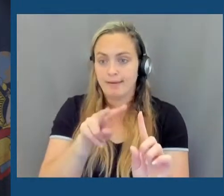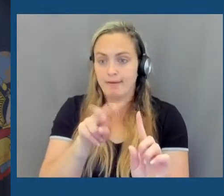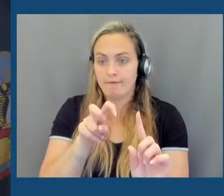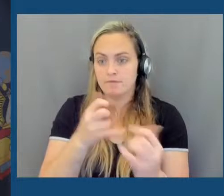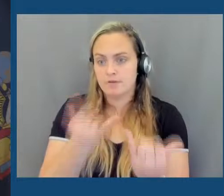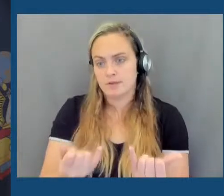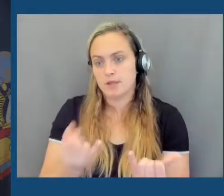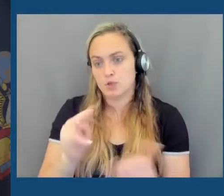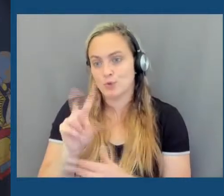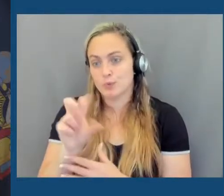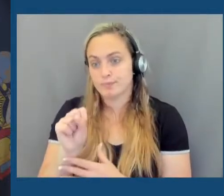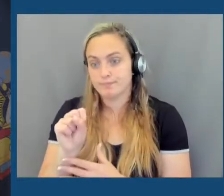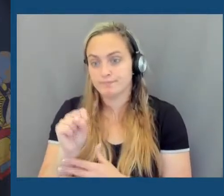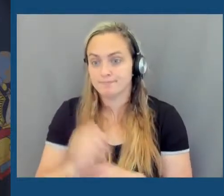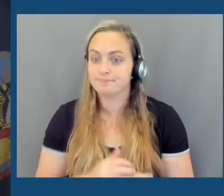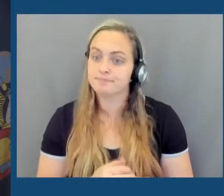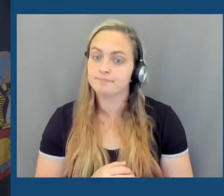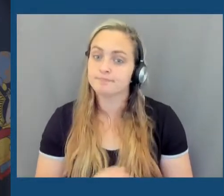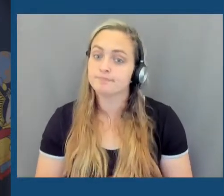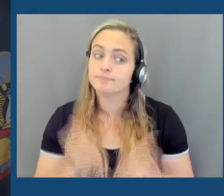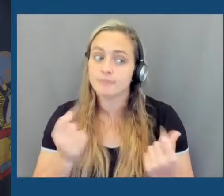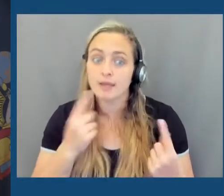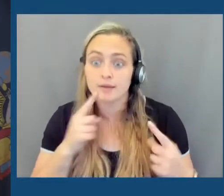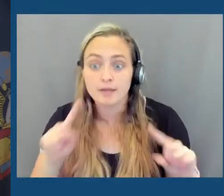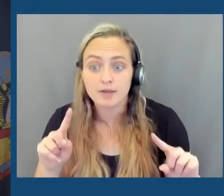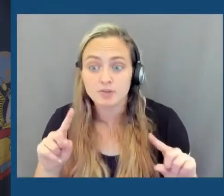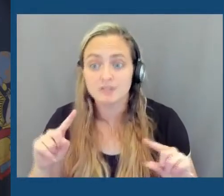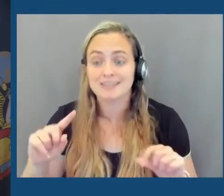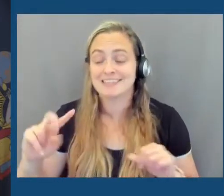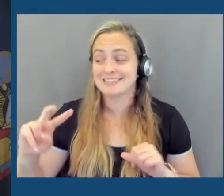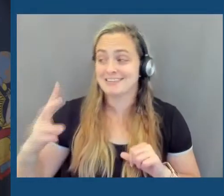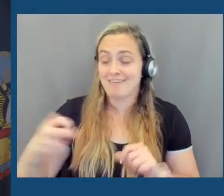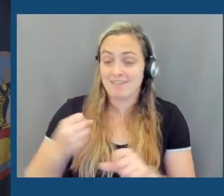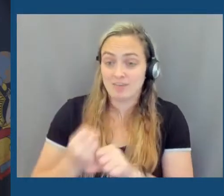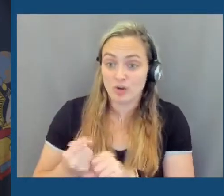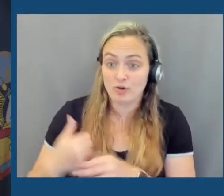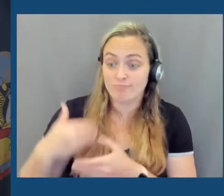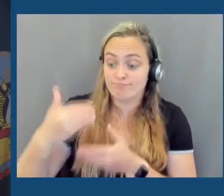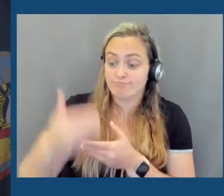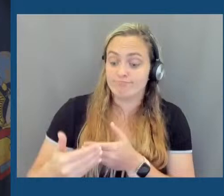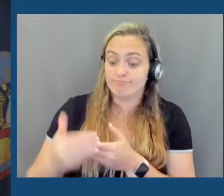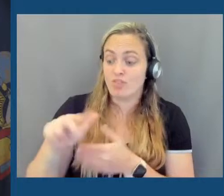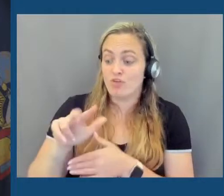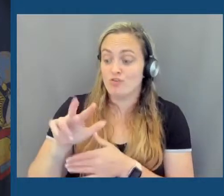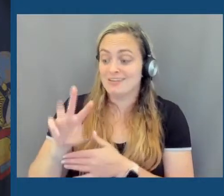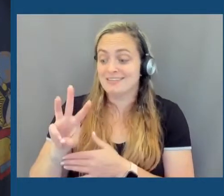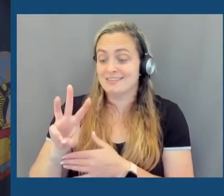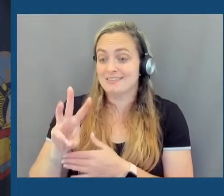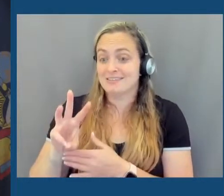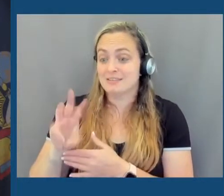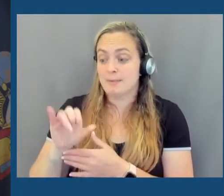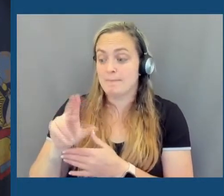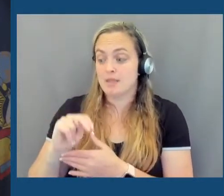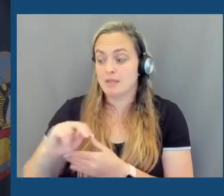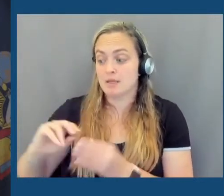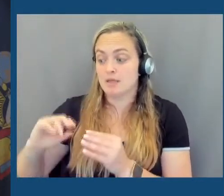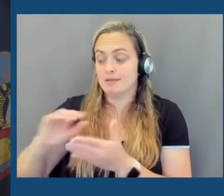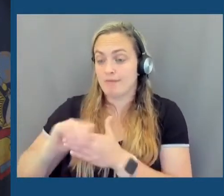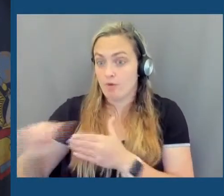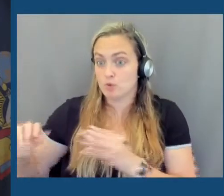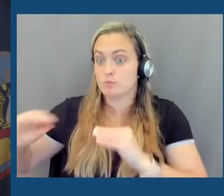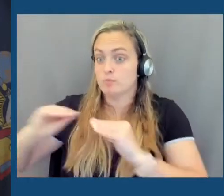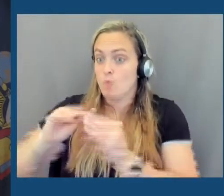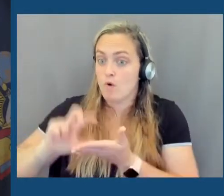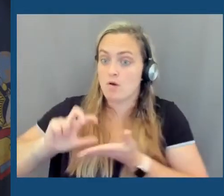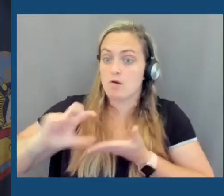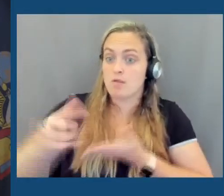news. Today I'm announcing for the second straight year we're investing $36 million more in the Give program